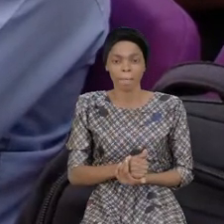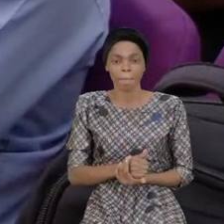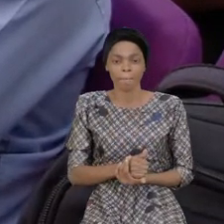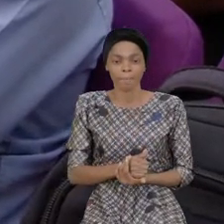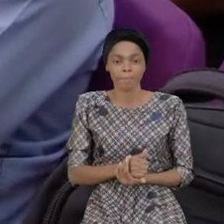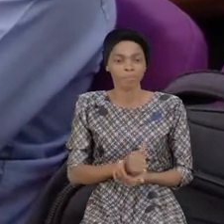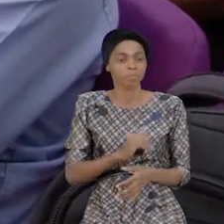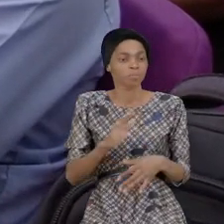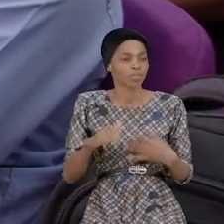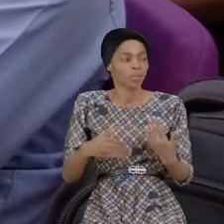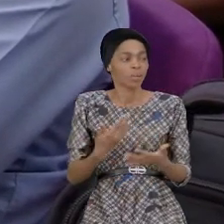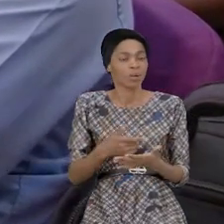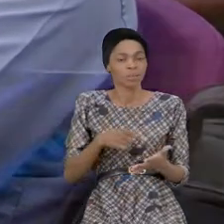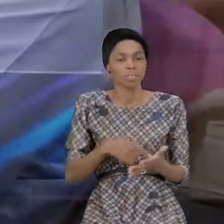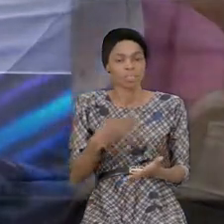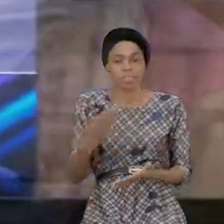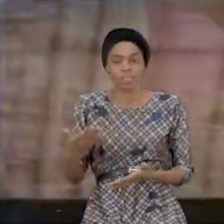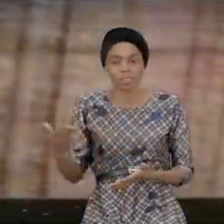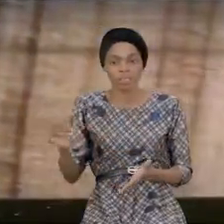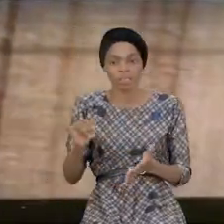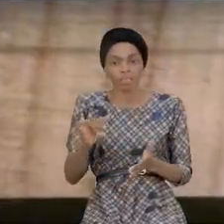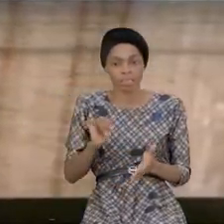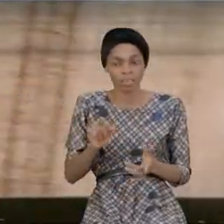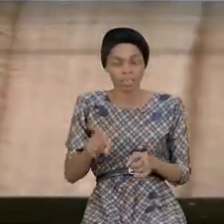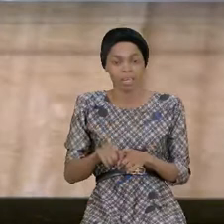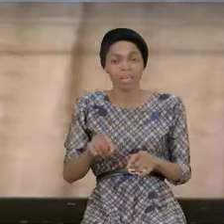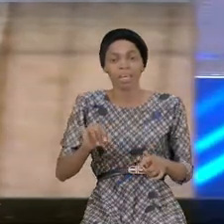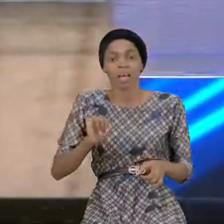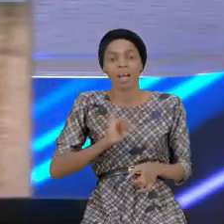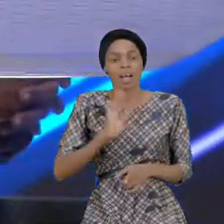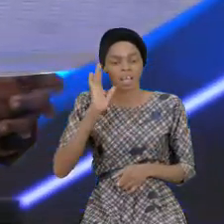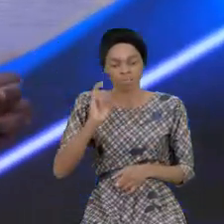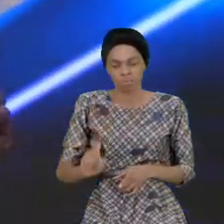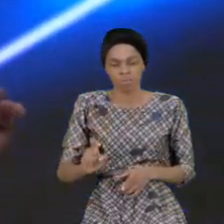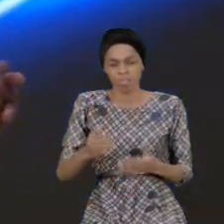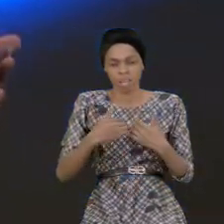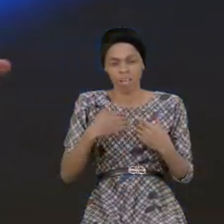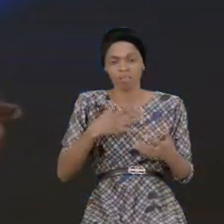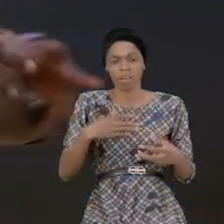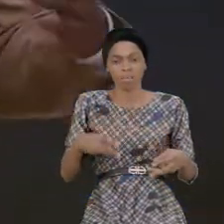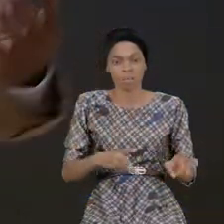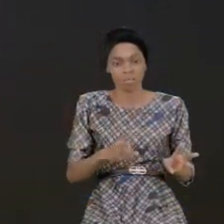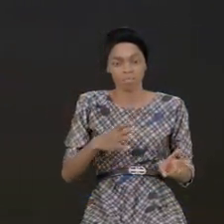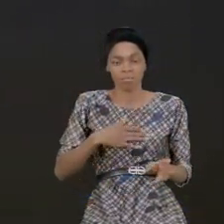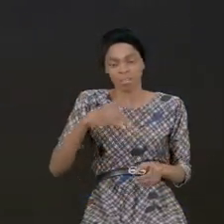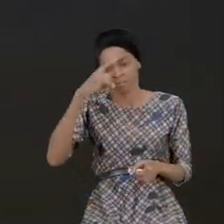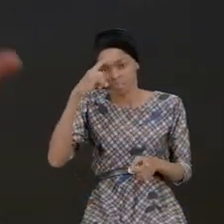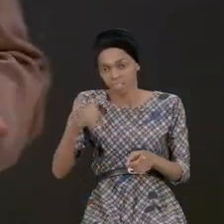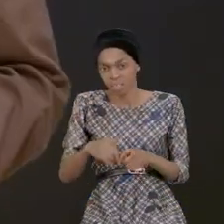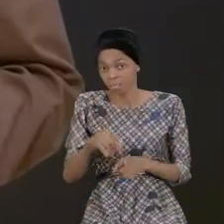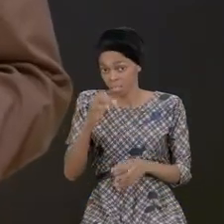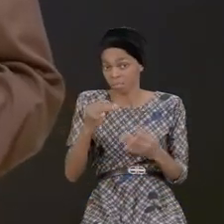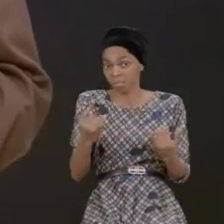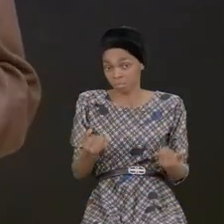All those things like, I must have my way. My brother, okay, if you have